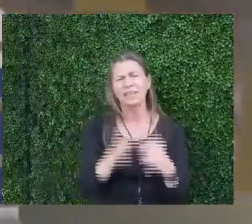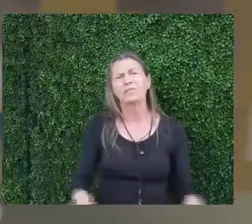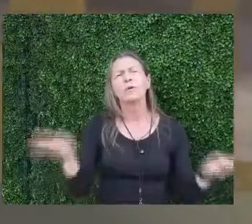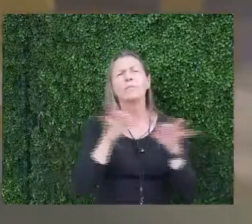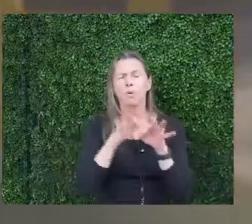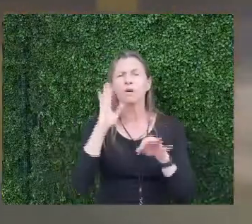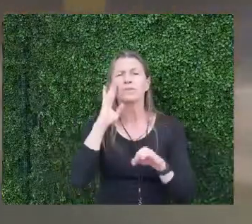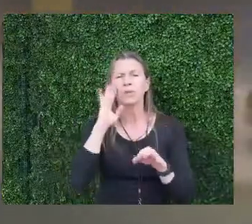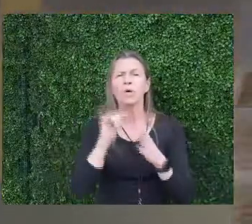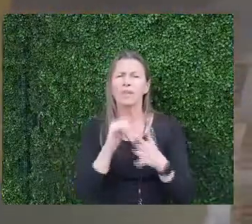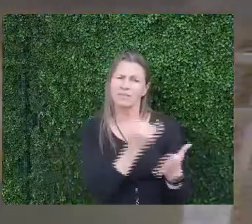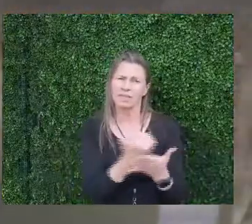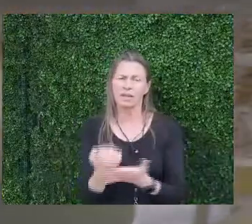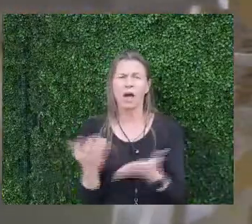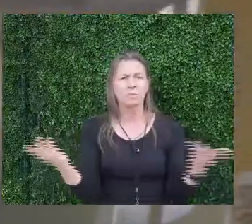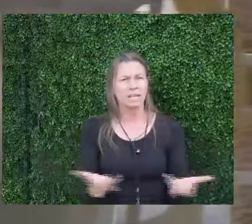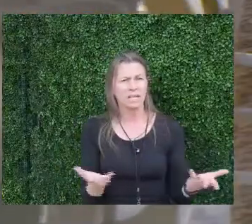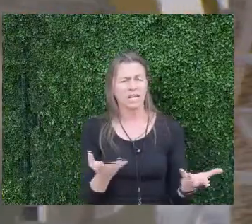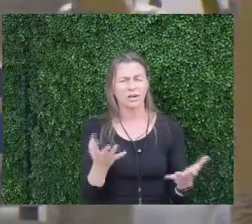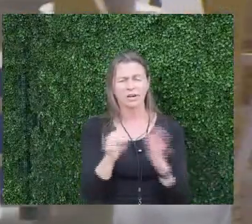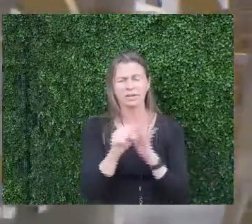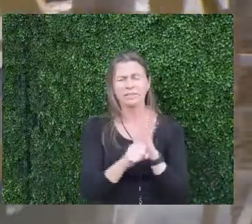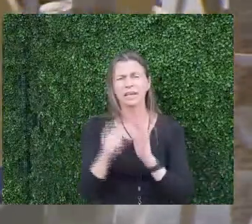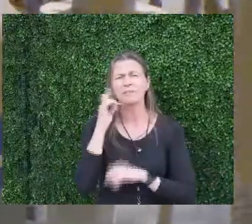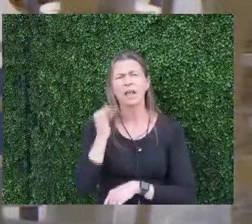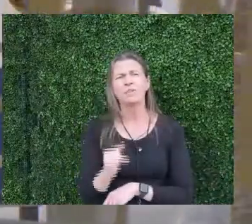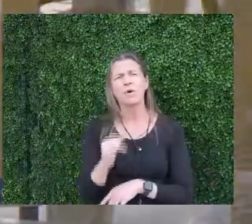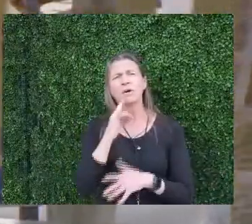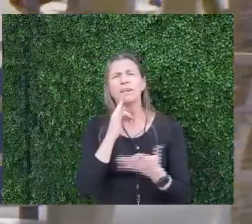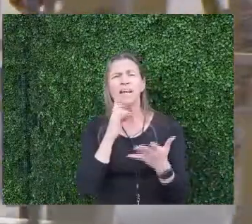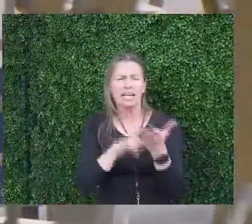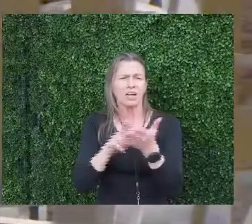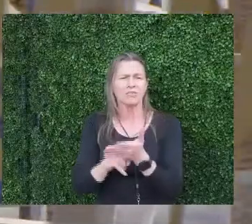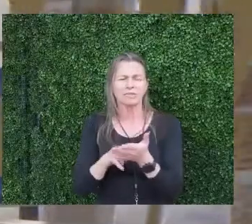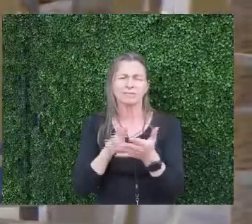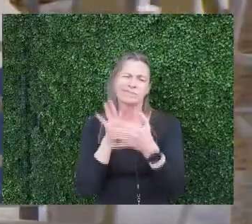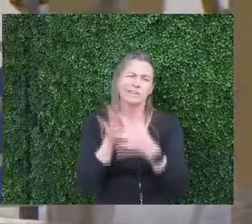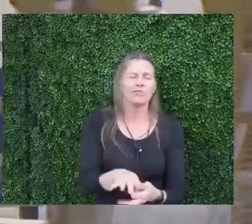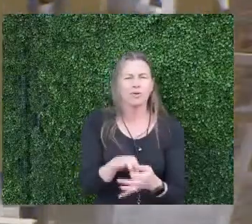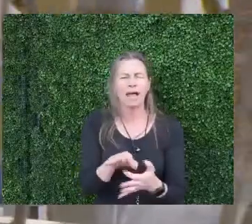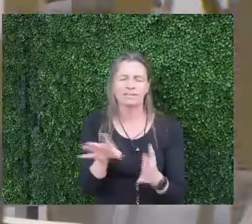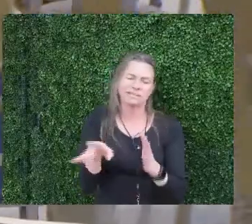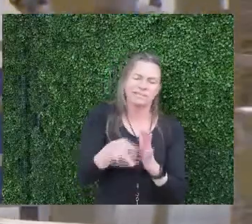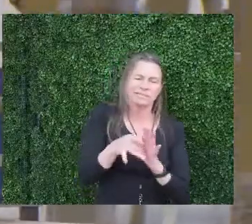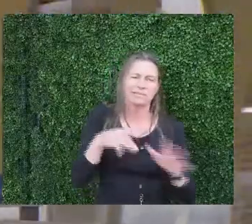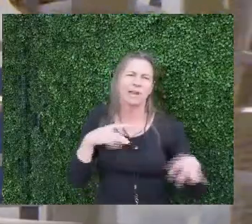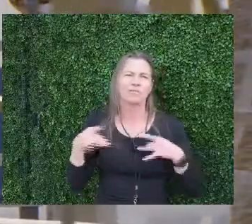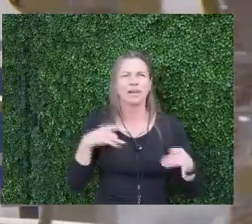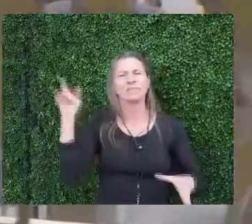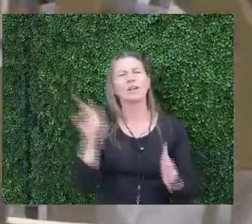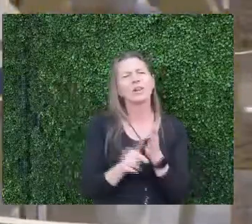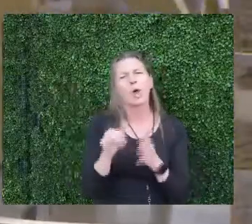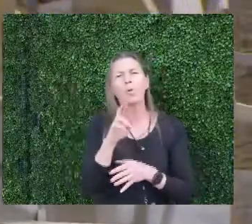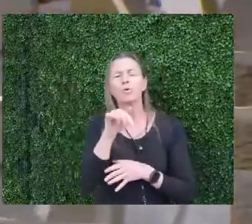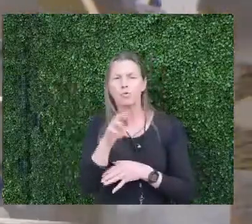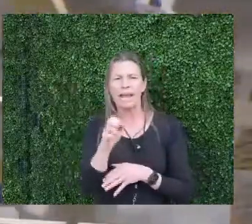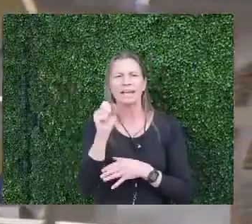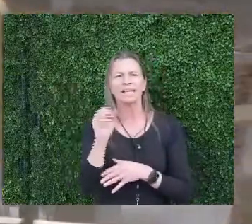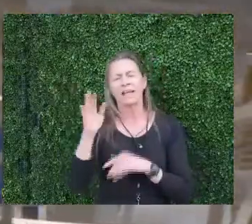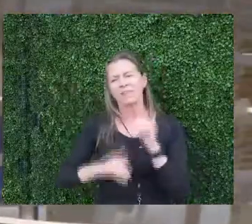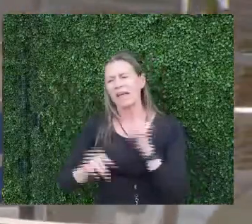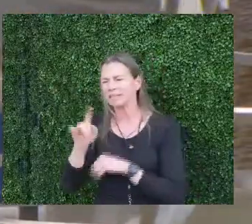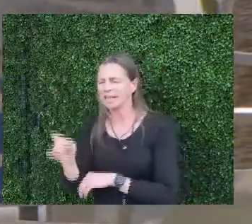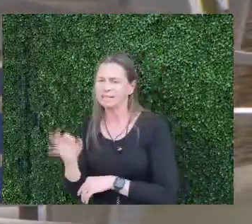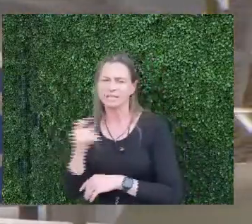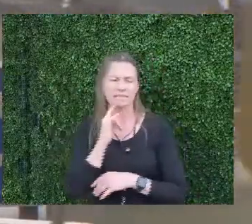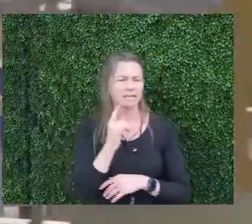economy here in the state of California contracted at a lower rate than Texas and Florida because of the health interventions. And